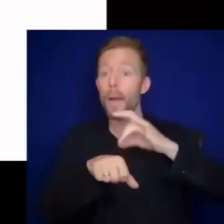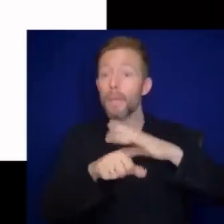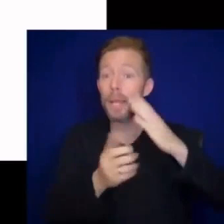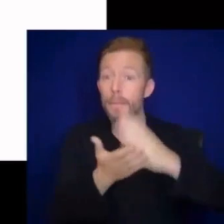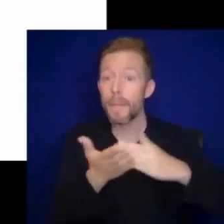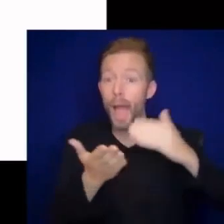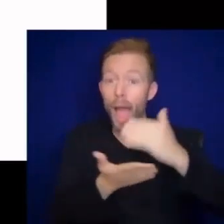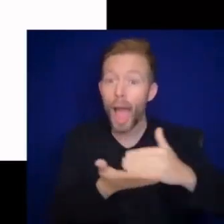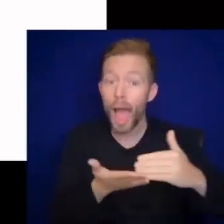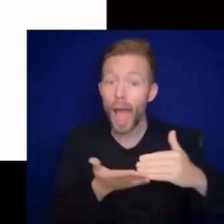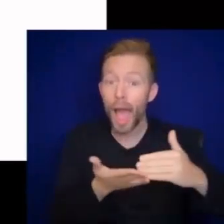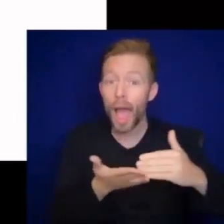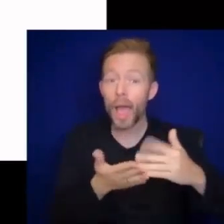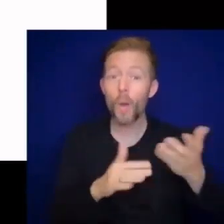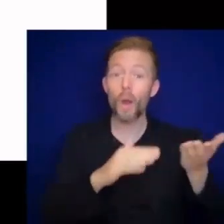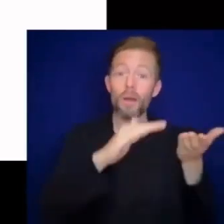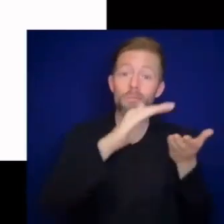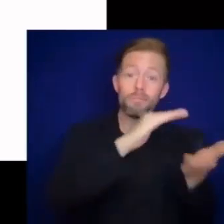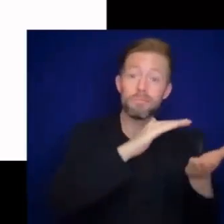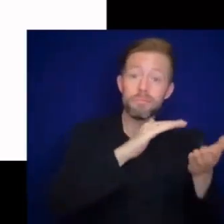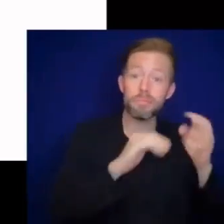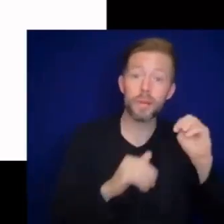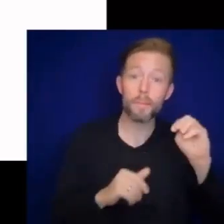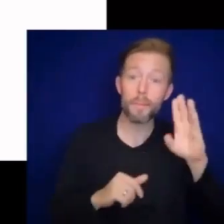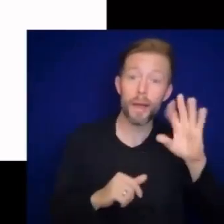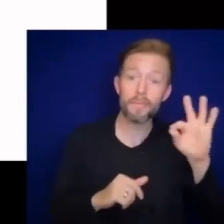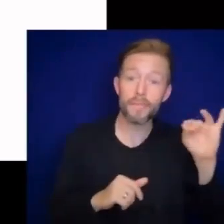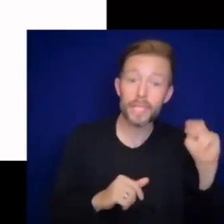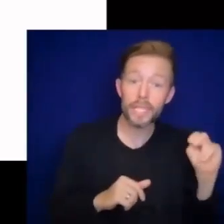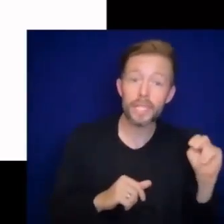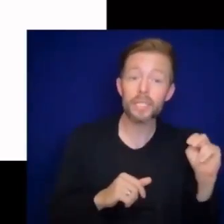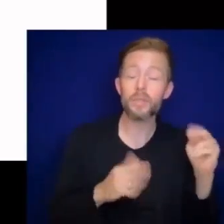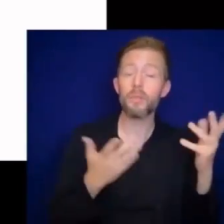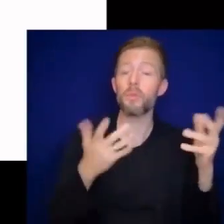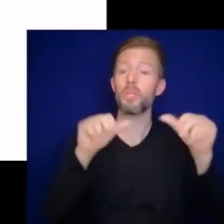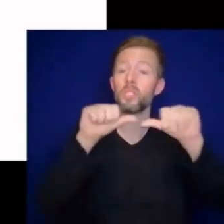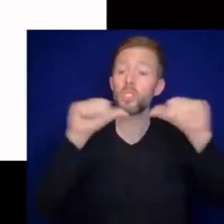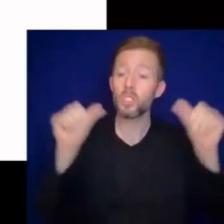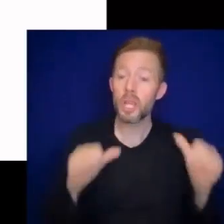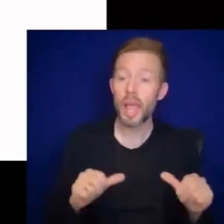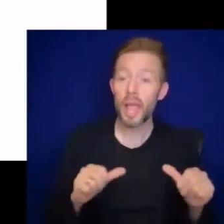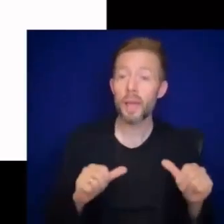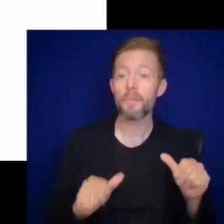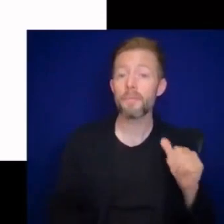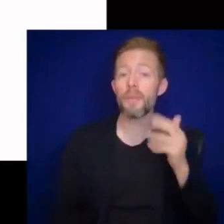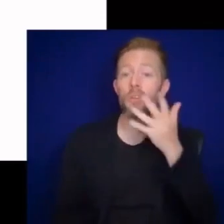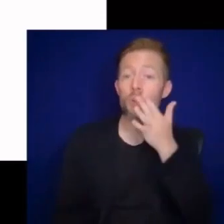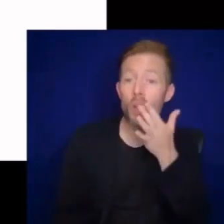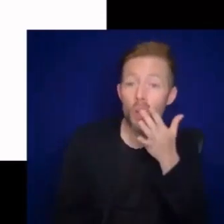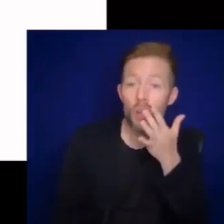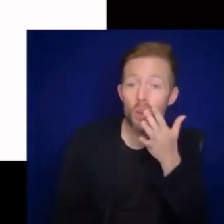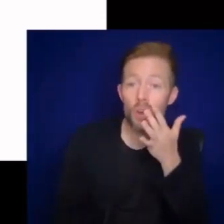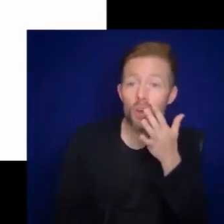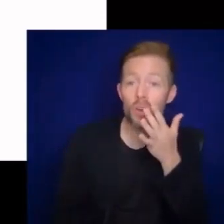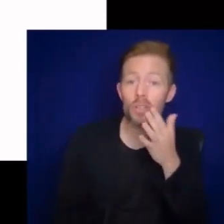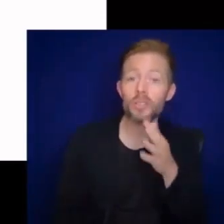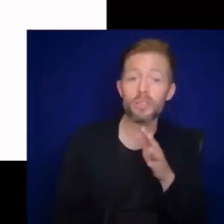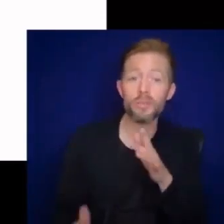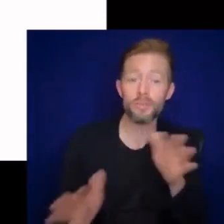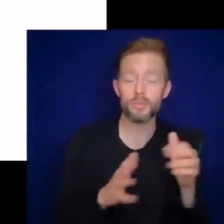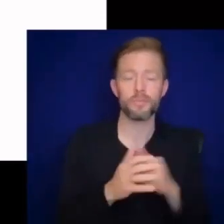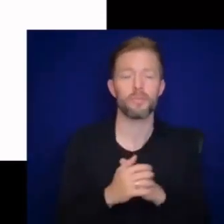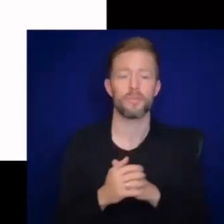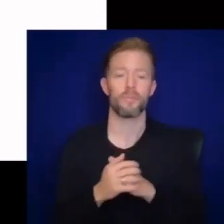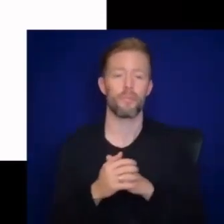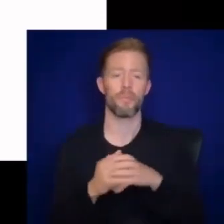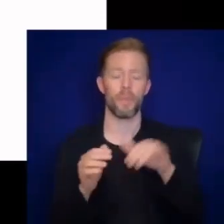pumpkin pie, for instance, or muffins. What are the shapes of pumpkins? What are the colors? And so with